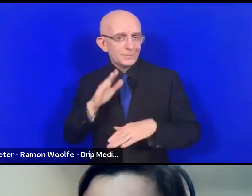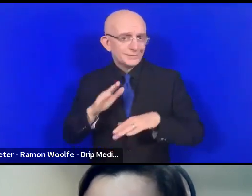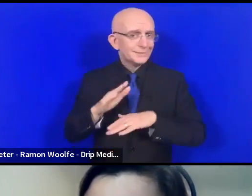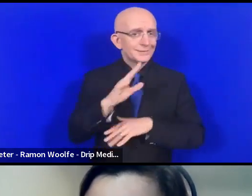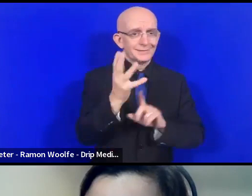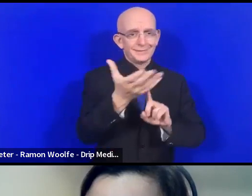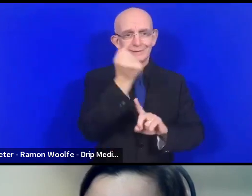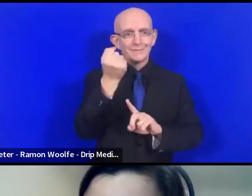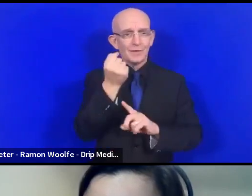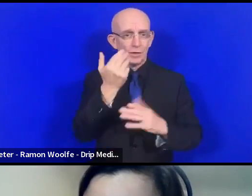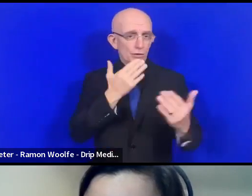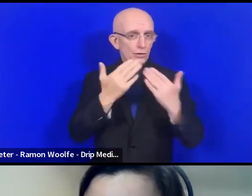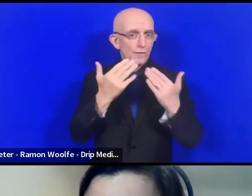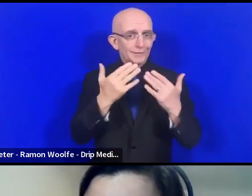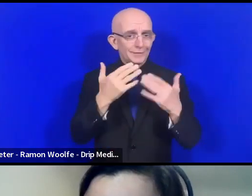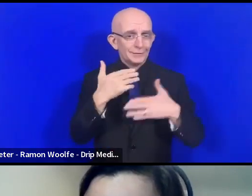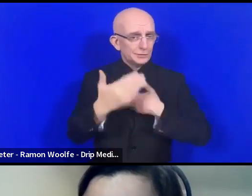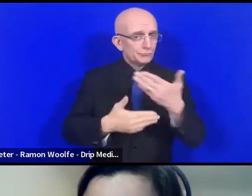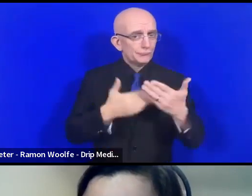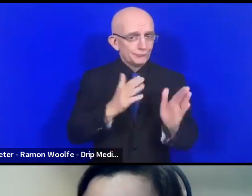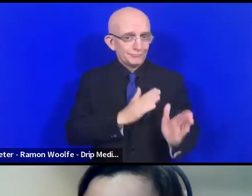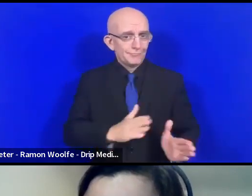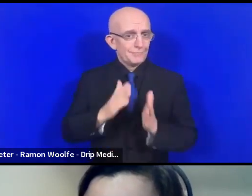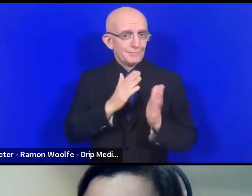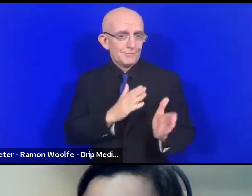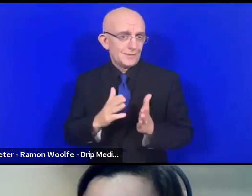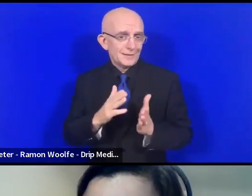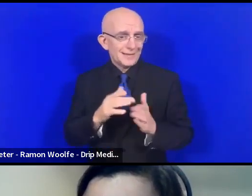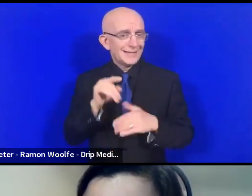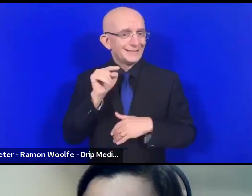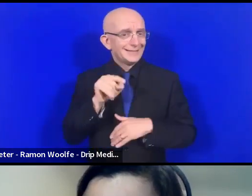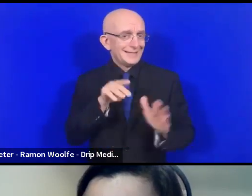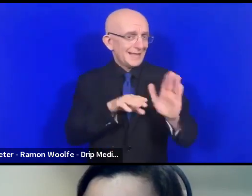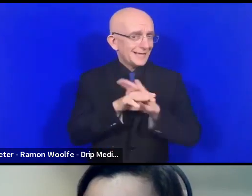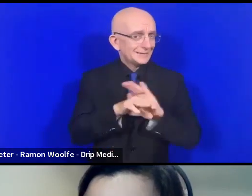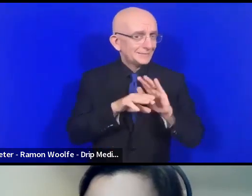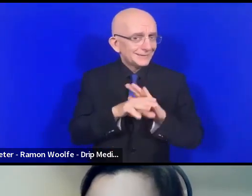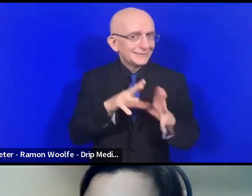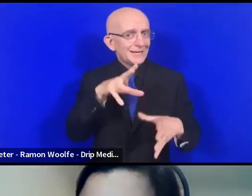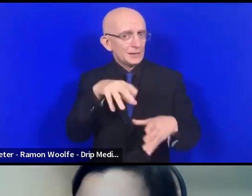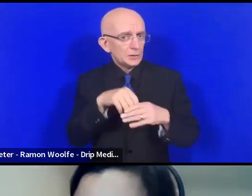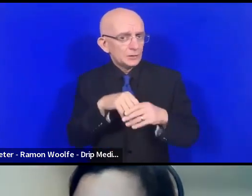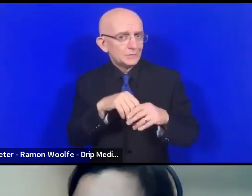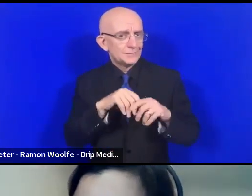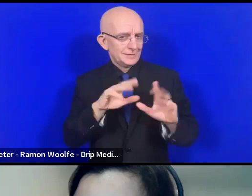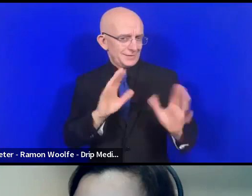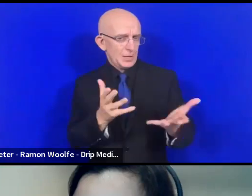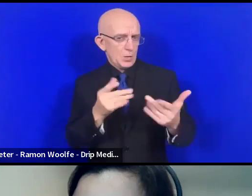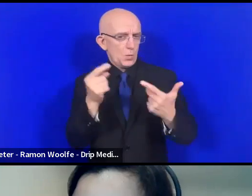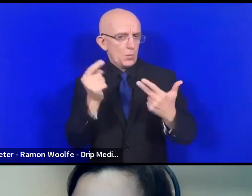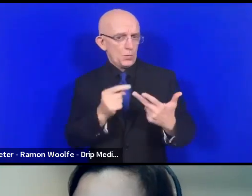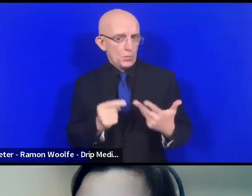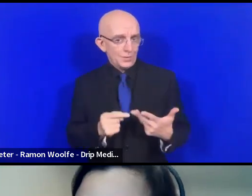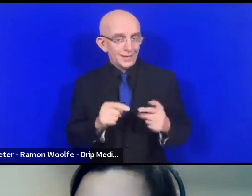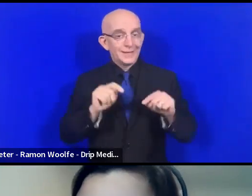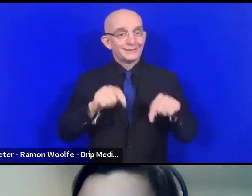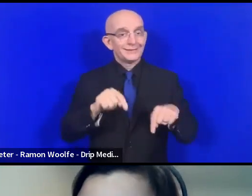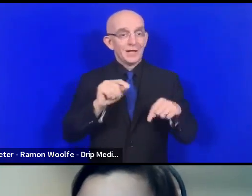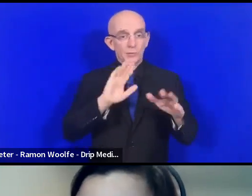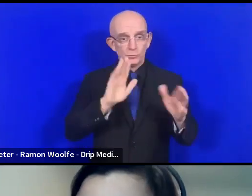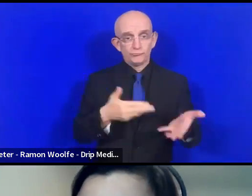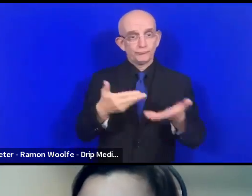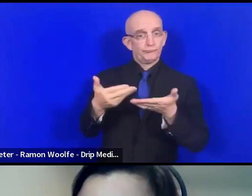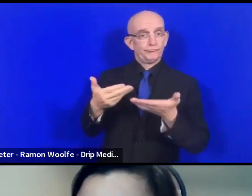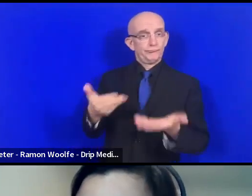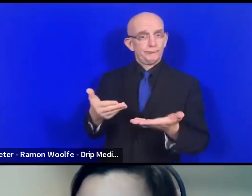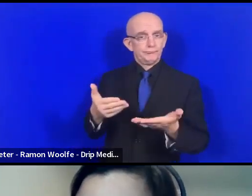I want to hand the floor now to a colleague from the Inclusive Generation Equality Collective who was there at Women Deliver and can speak to us more